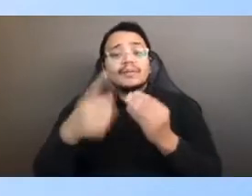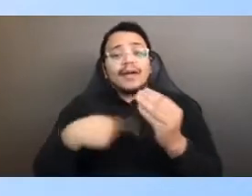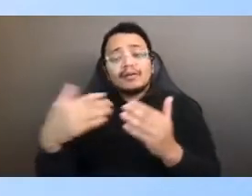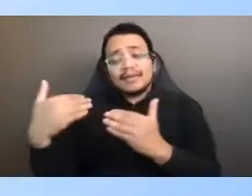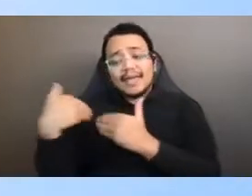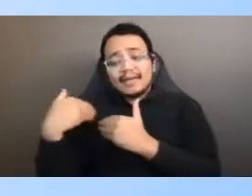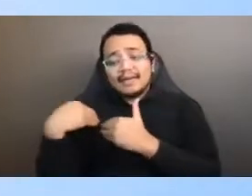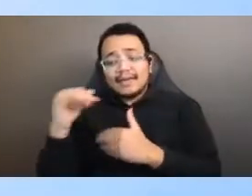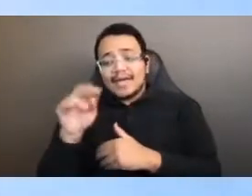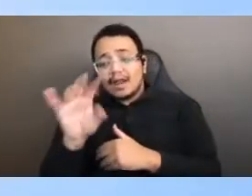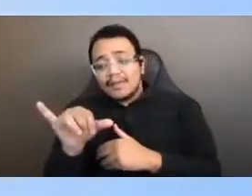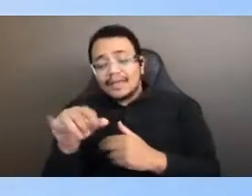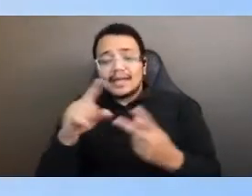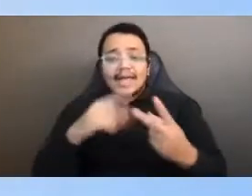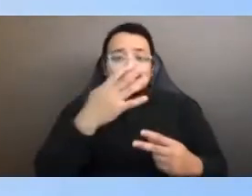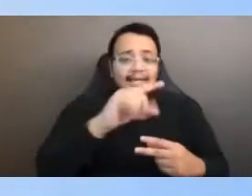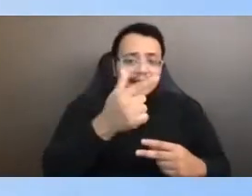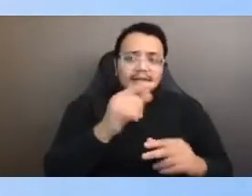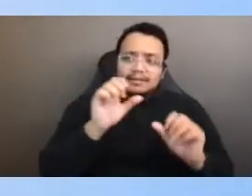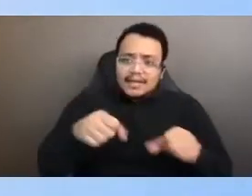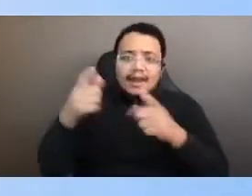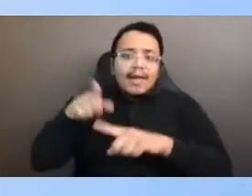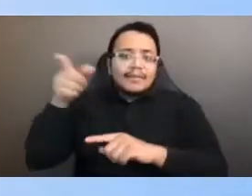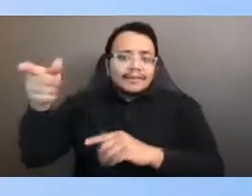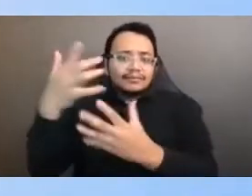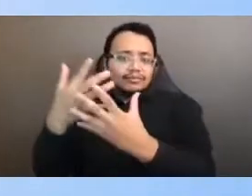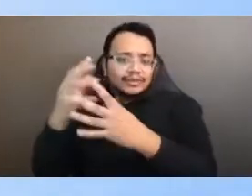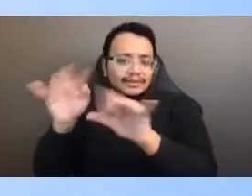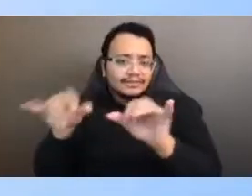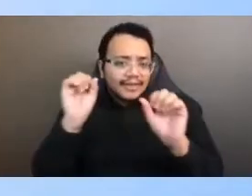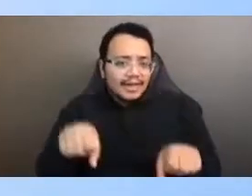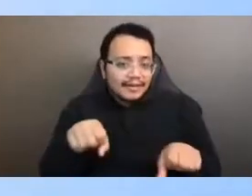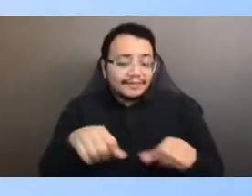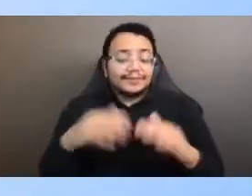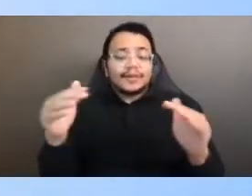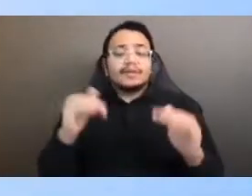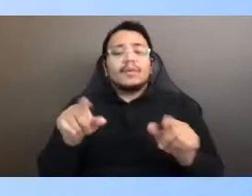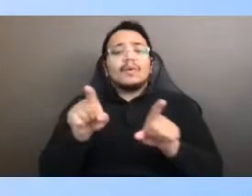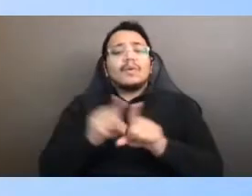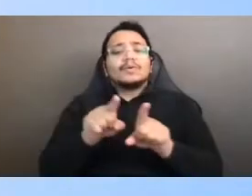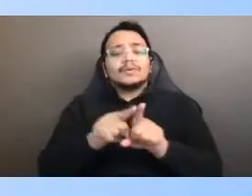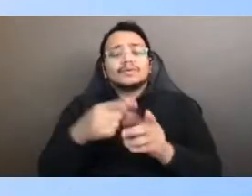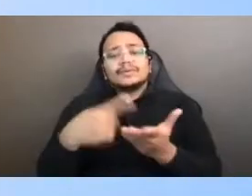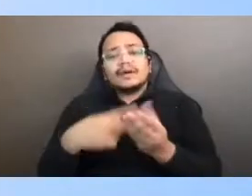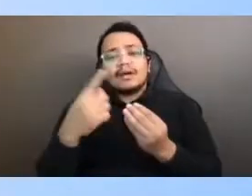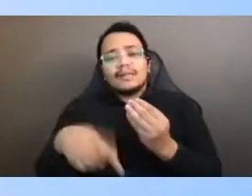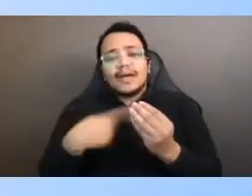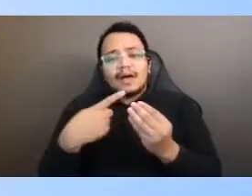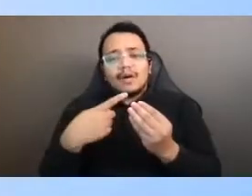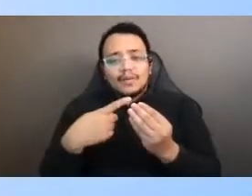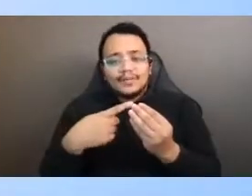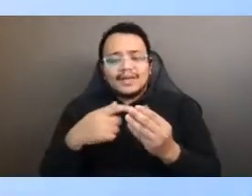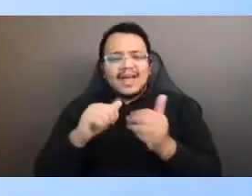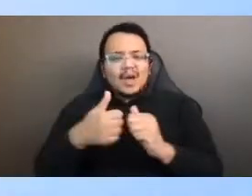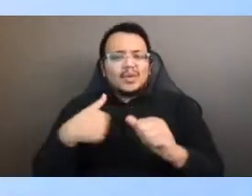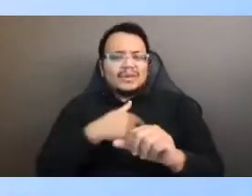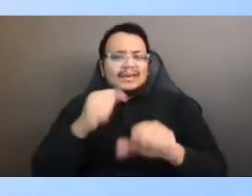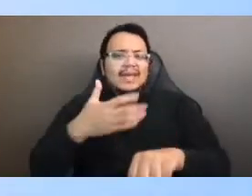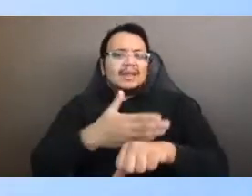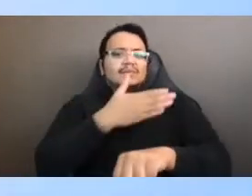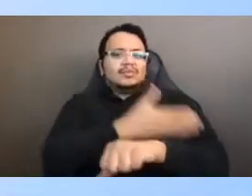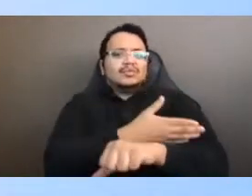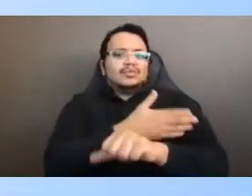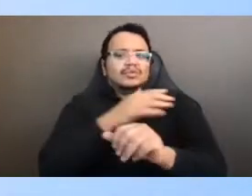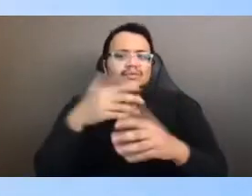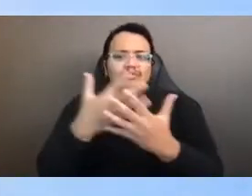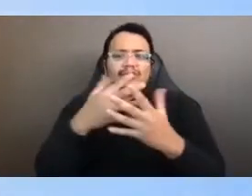can even exist in prisons. And we will then hear how and why improving prison conditions is